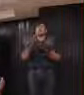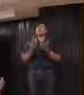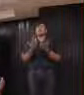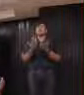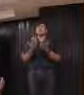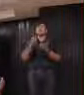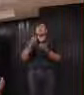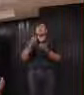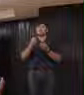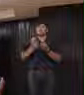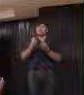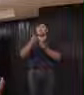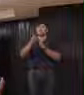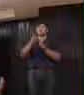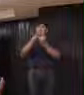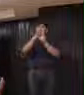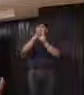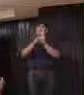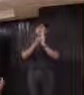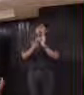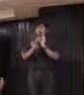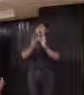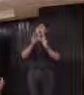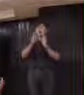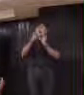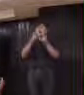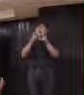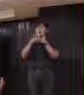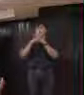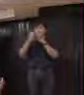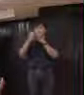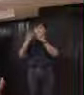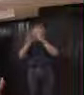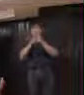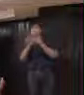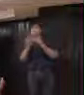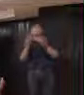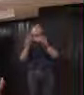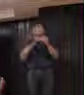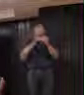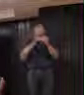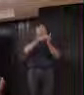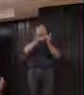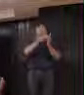the sort of divergence between a legal point of view and an administrative point of view.